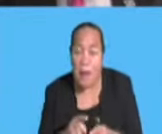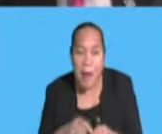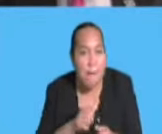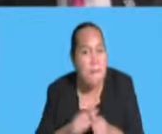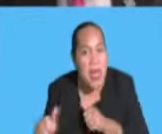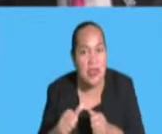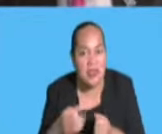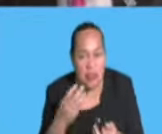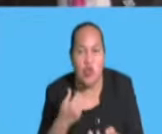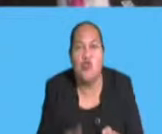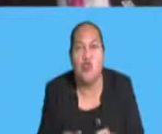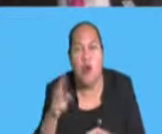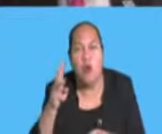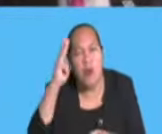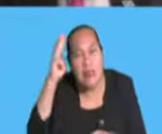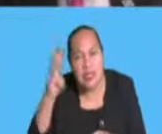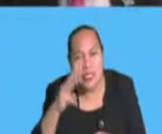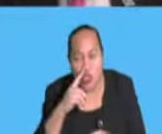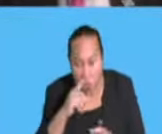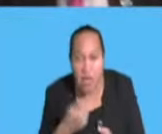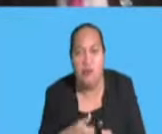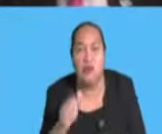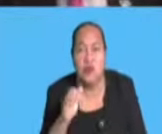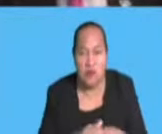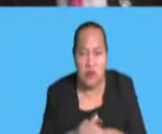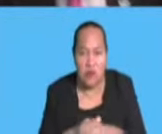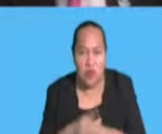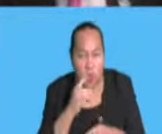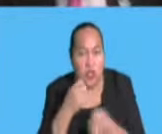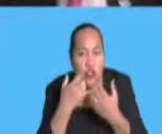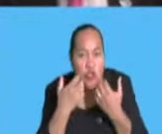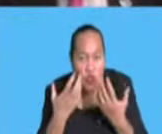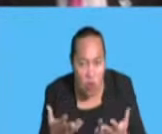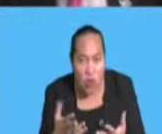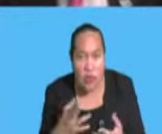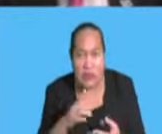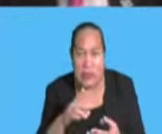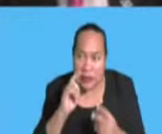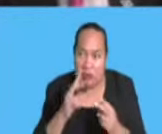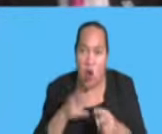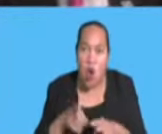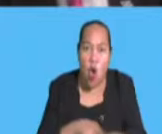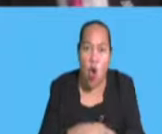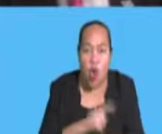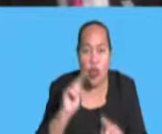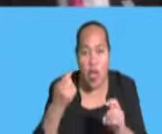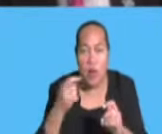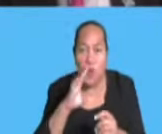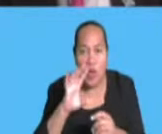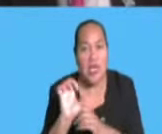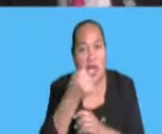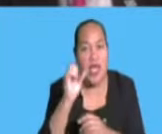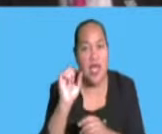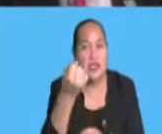spend, and that spending will be relevant, sustainable, and lead to short, medium, and long-term gains. And